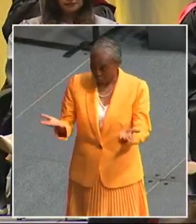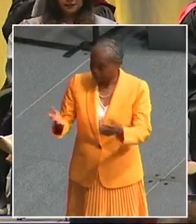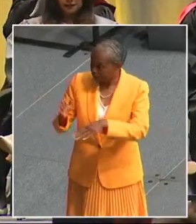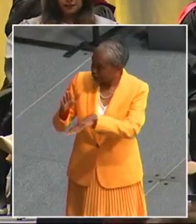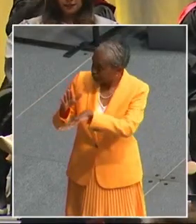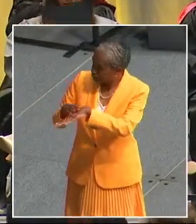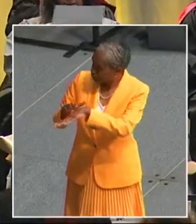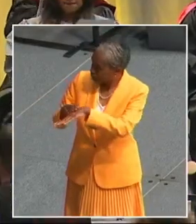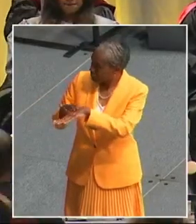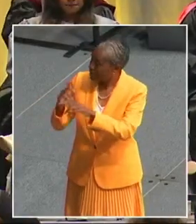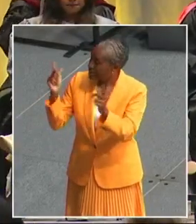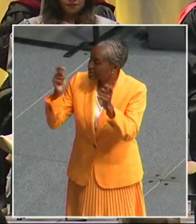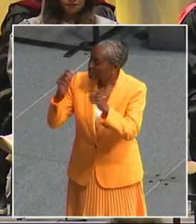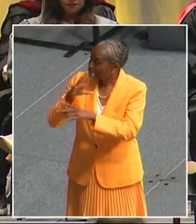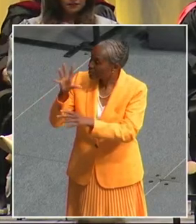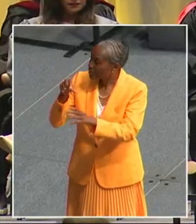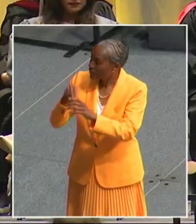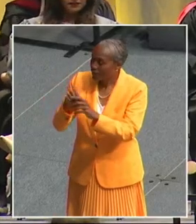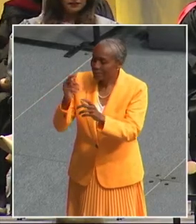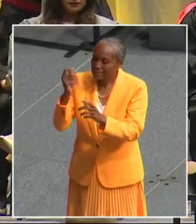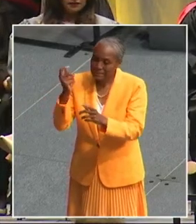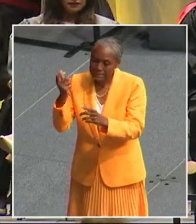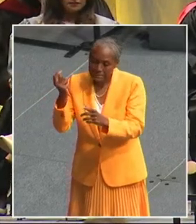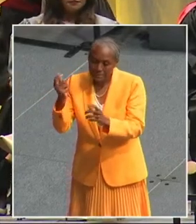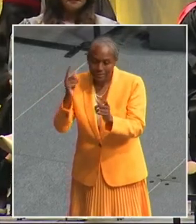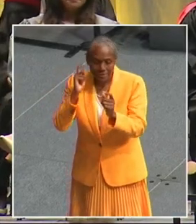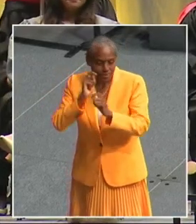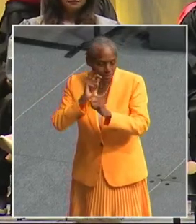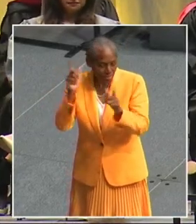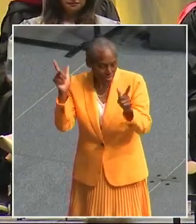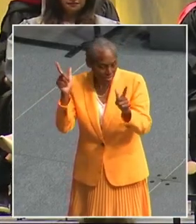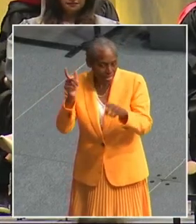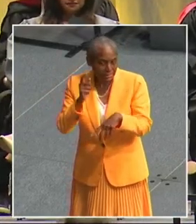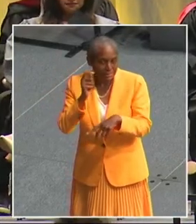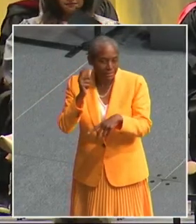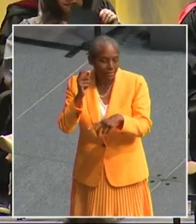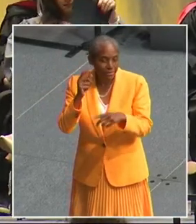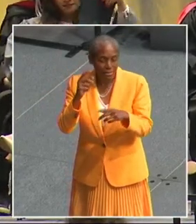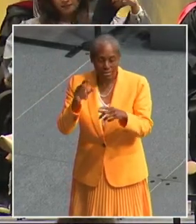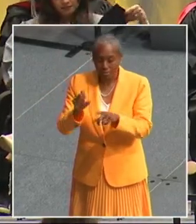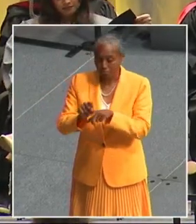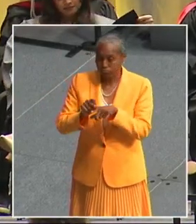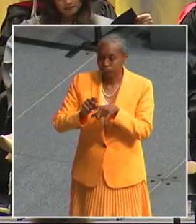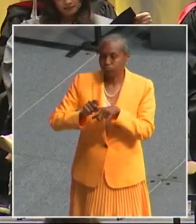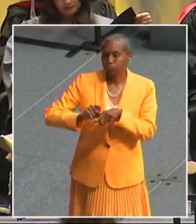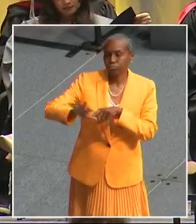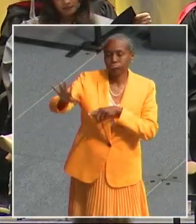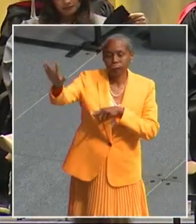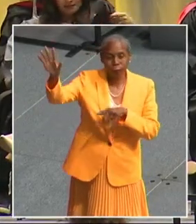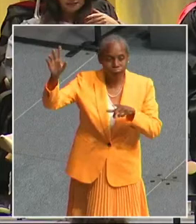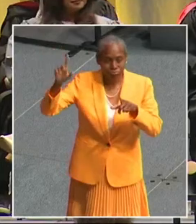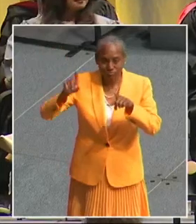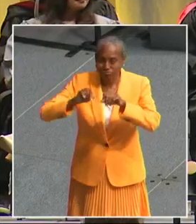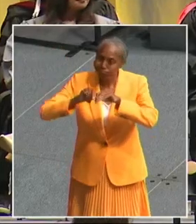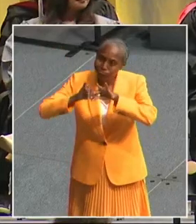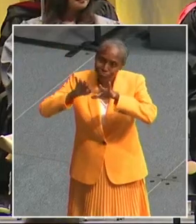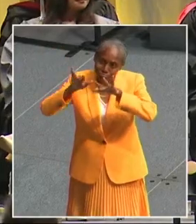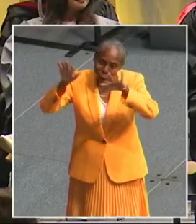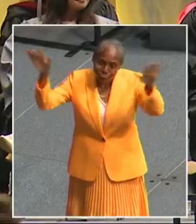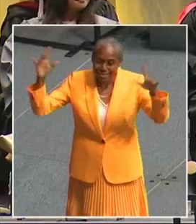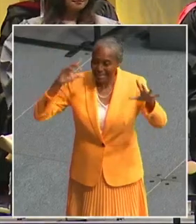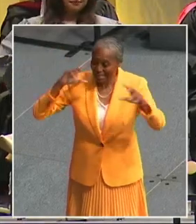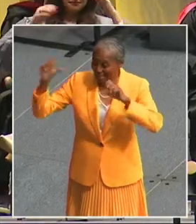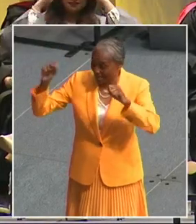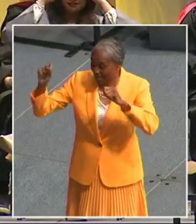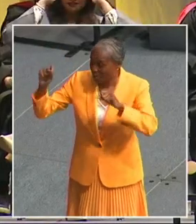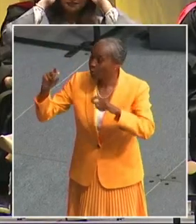that our celebration includes a little bit of a surprise, a little bit of a ribbon canning, which includes a loud noise at its launch. So